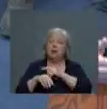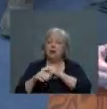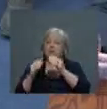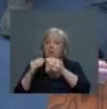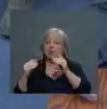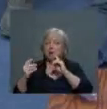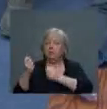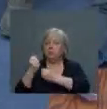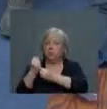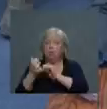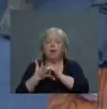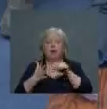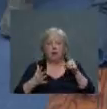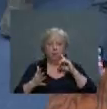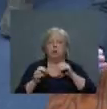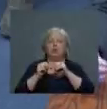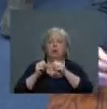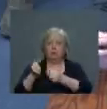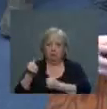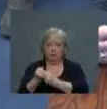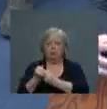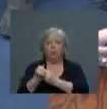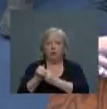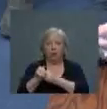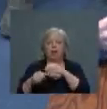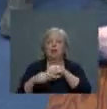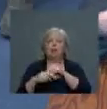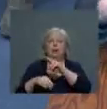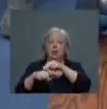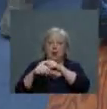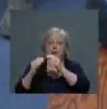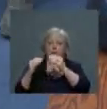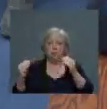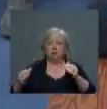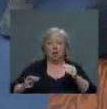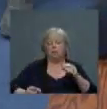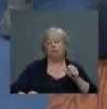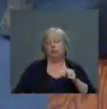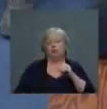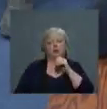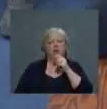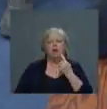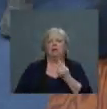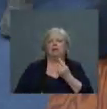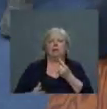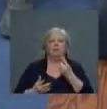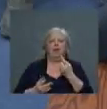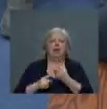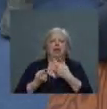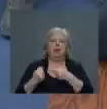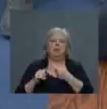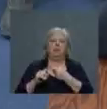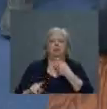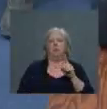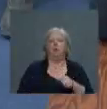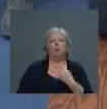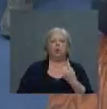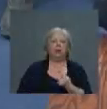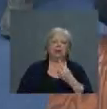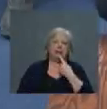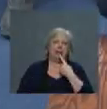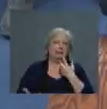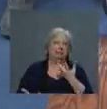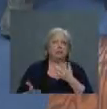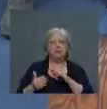and will continue to support that. And it's not just something that's coming from, say, a city board, but